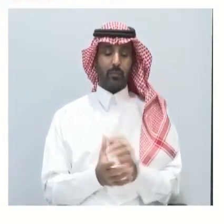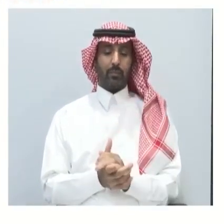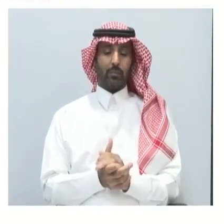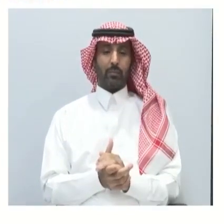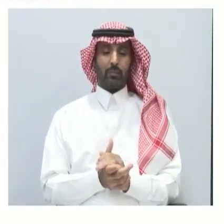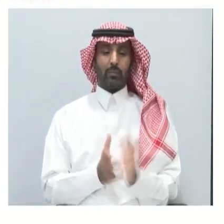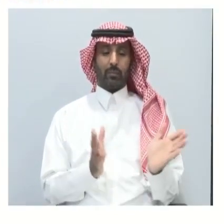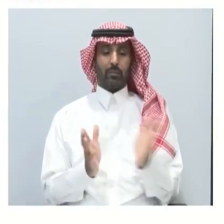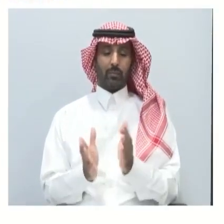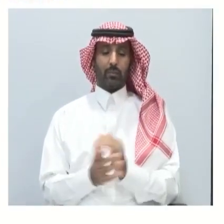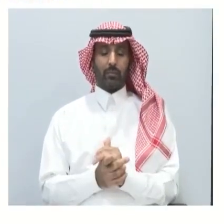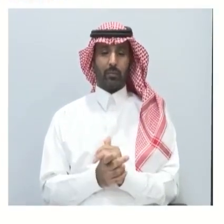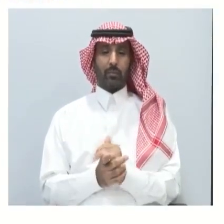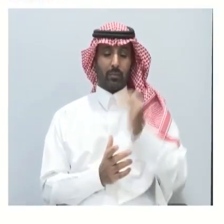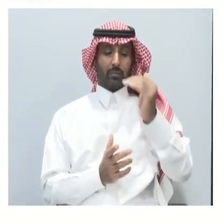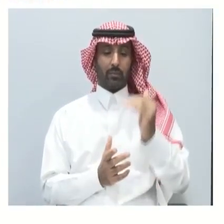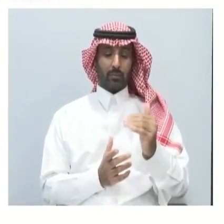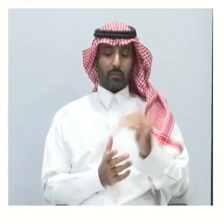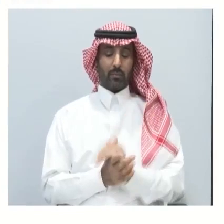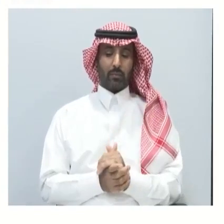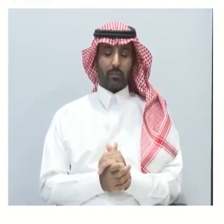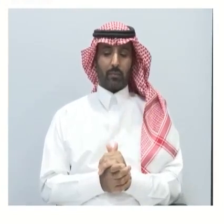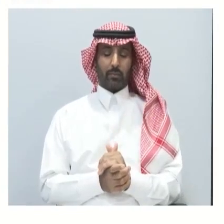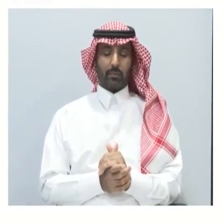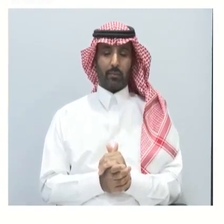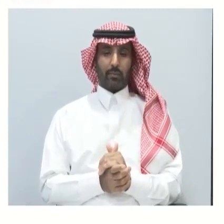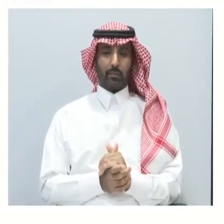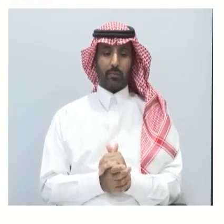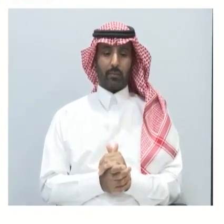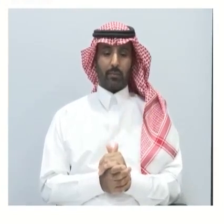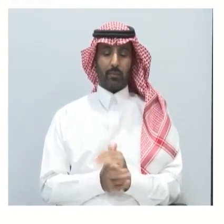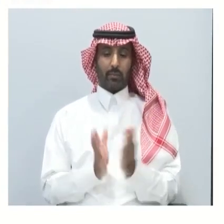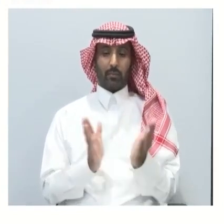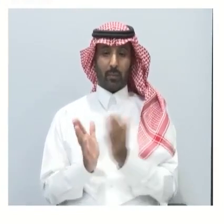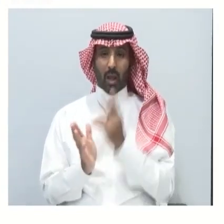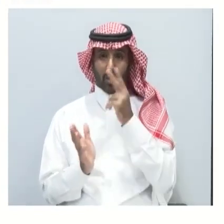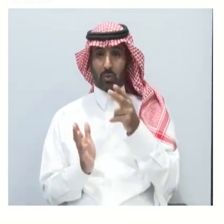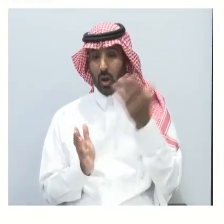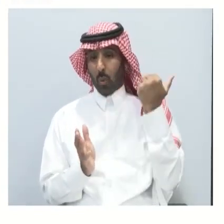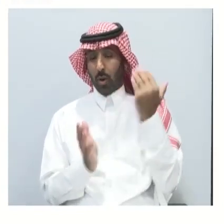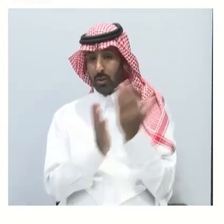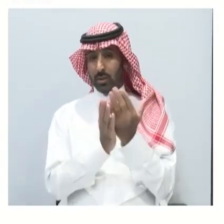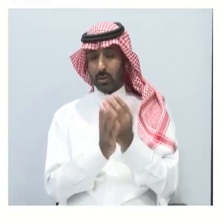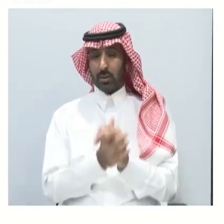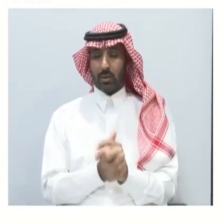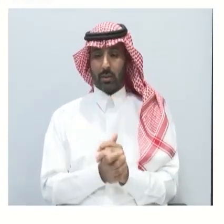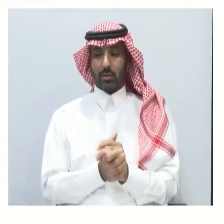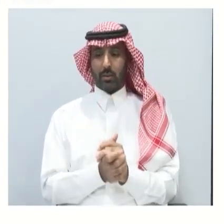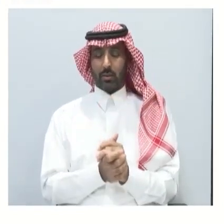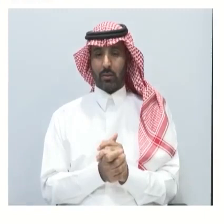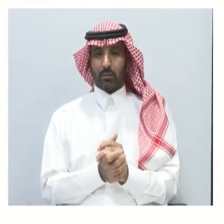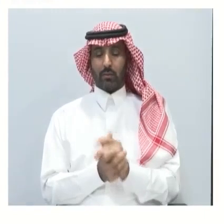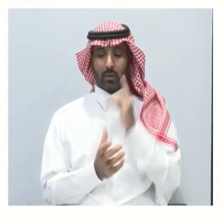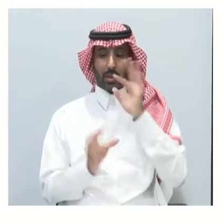So, now also, this is the page or the part that I showed you in the previous lesson. We are going